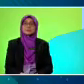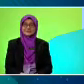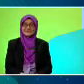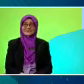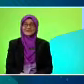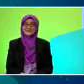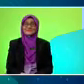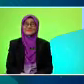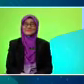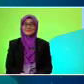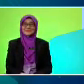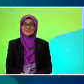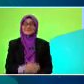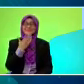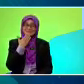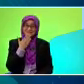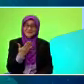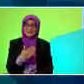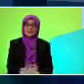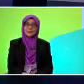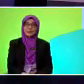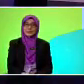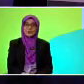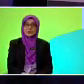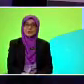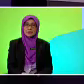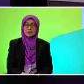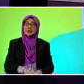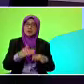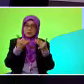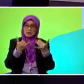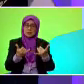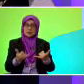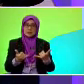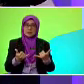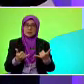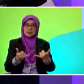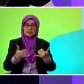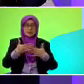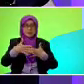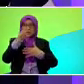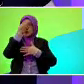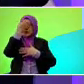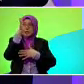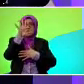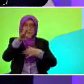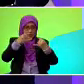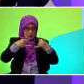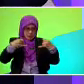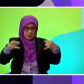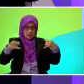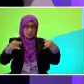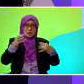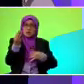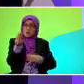Okay. Thank you, guys. Thank you so much. So we have now we have stated all the 5 types of microorganisms,